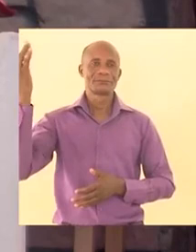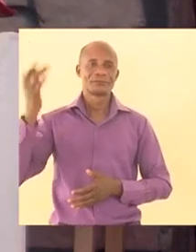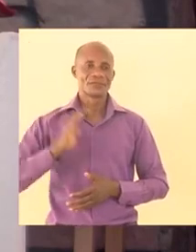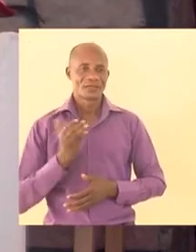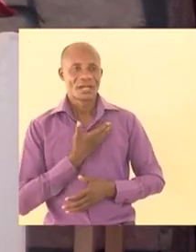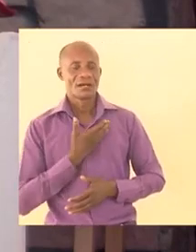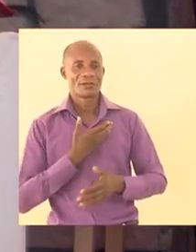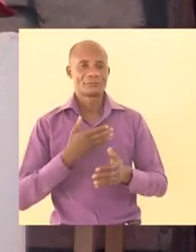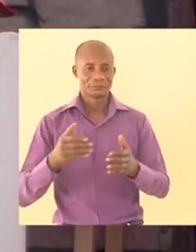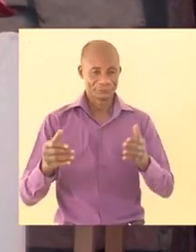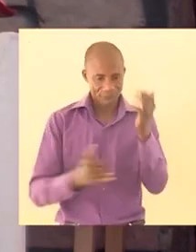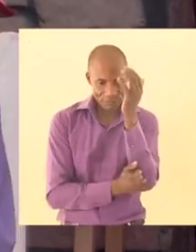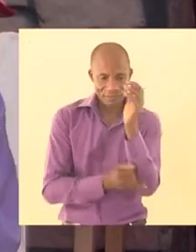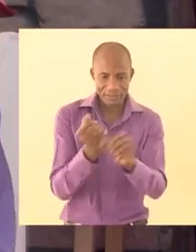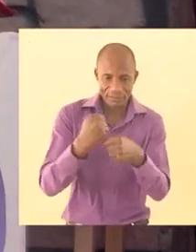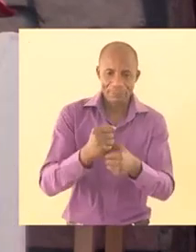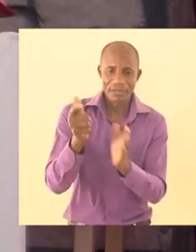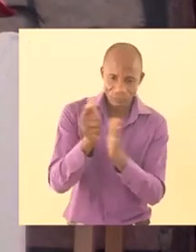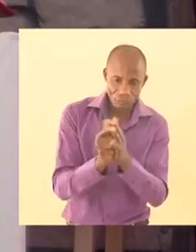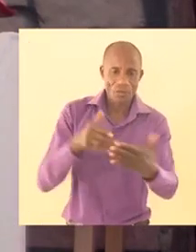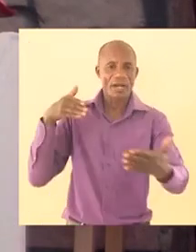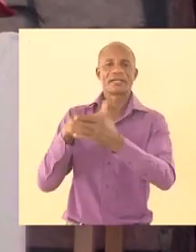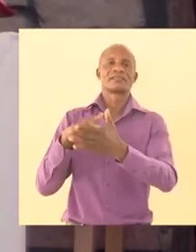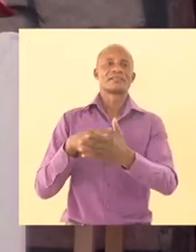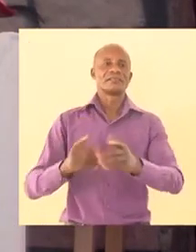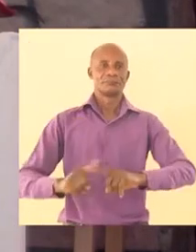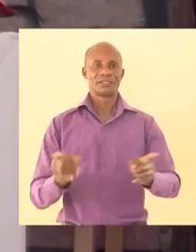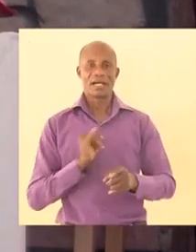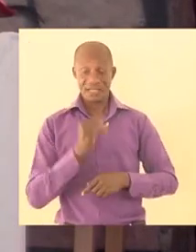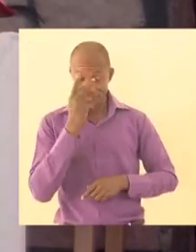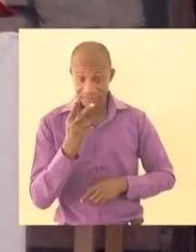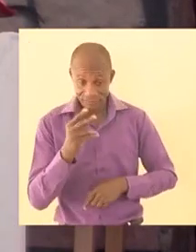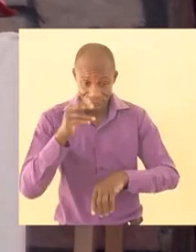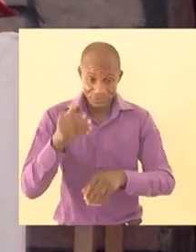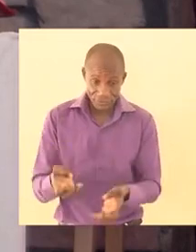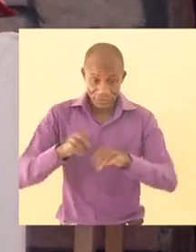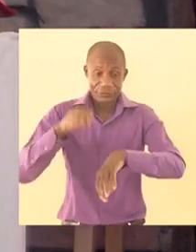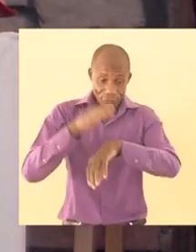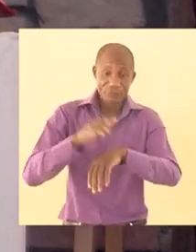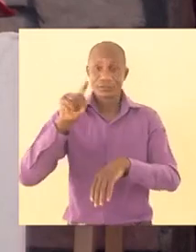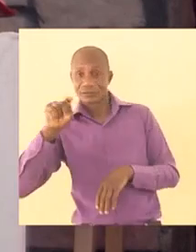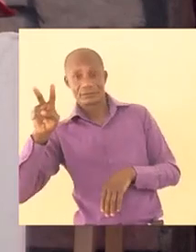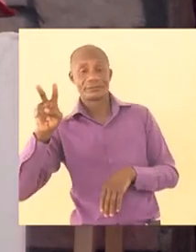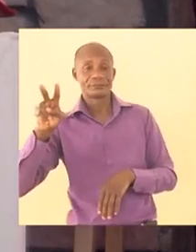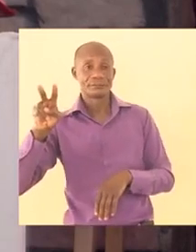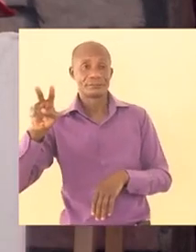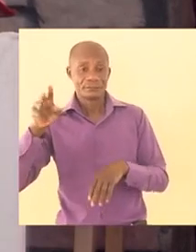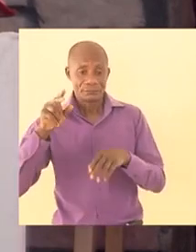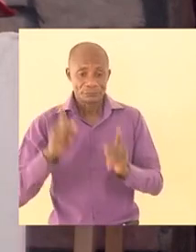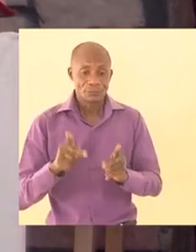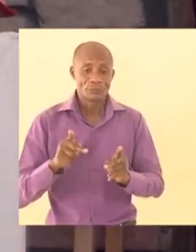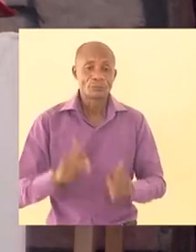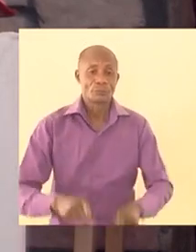Our country made a law against it, but every other day I see, even on TV, people being displayed and being